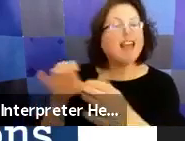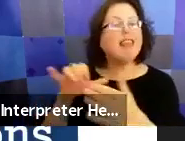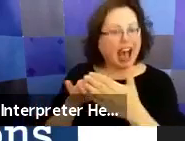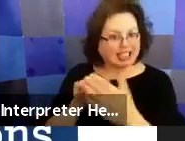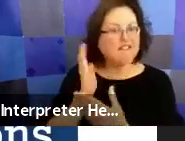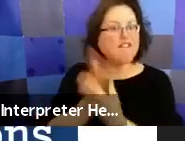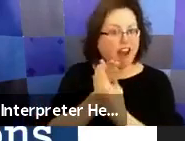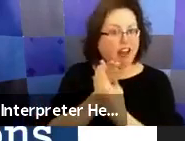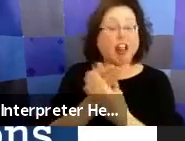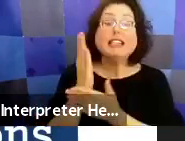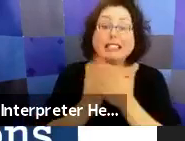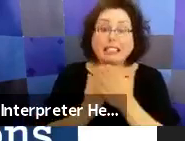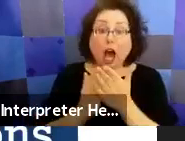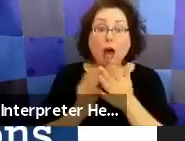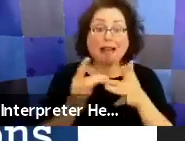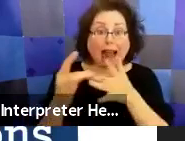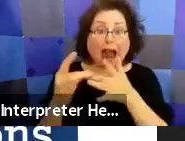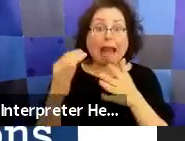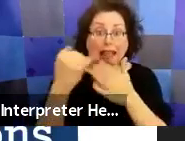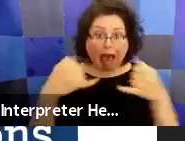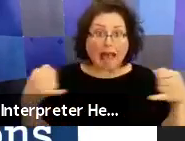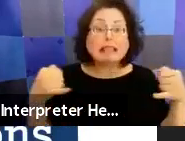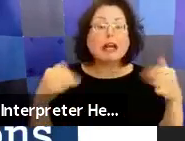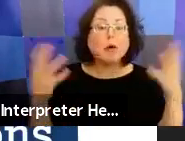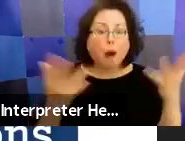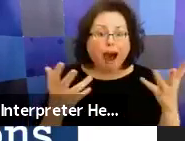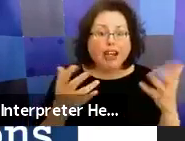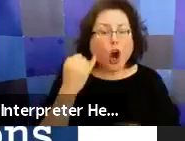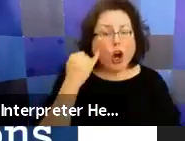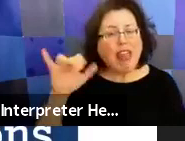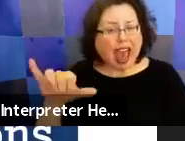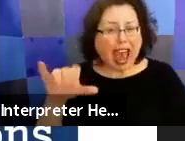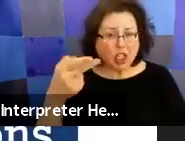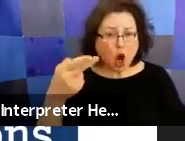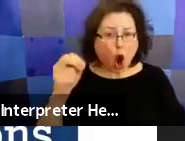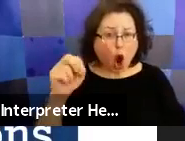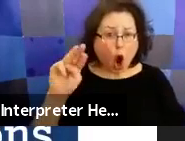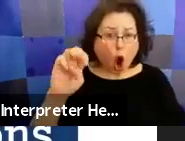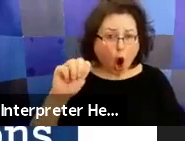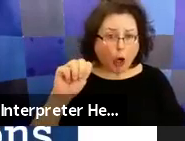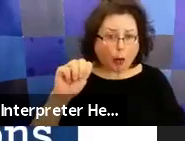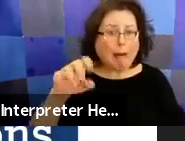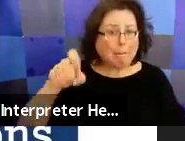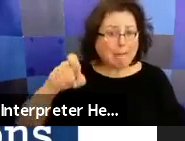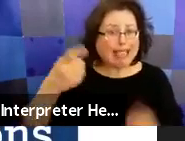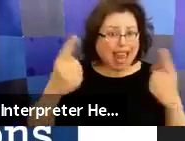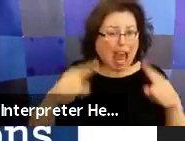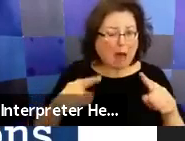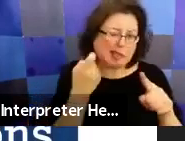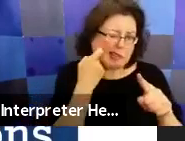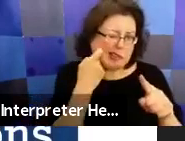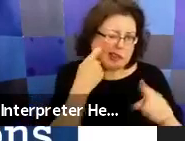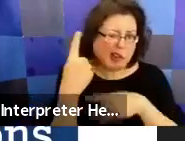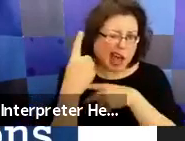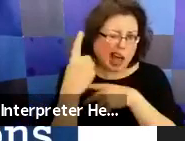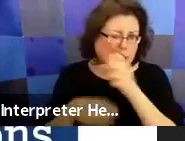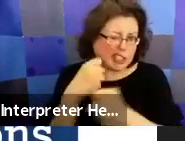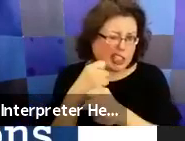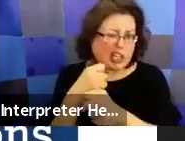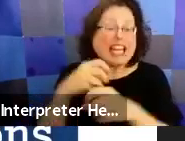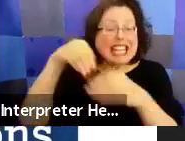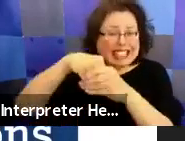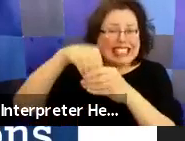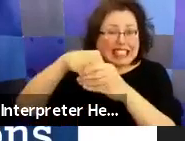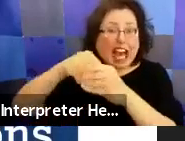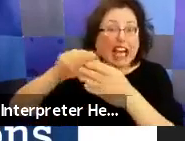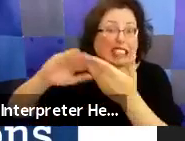our guidelines are that the harm that you experienced must have occurred within the past year and within city boundaries. If it's not a